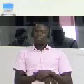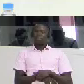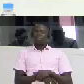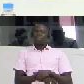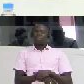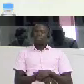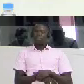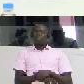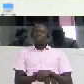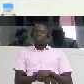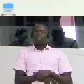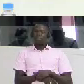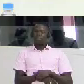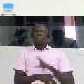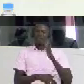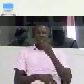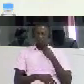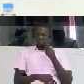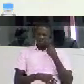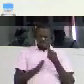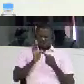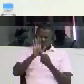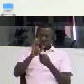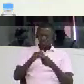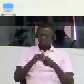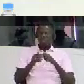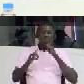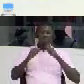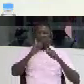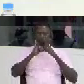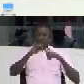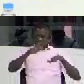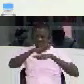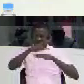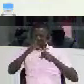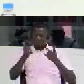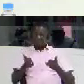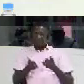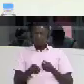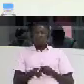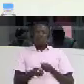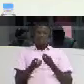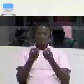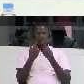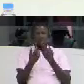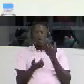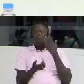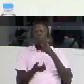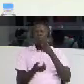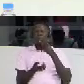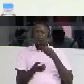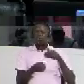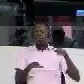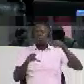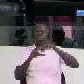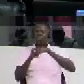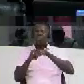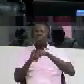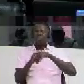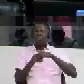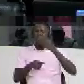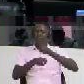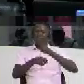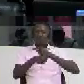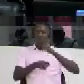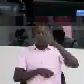Can we look at your professional background now? Tell us when you enlisted into the Gambia Police Force. léegi nag ñu